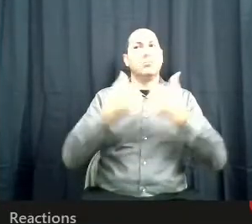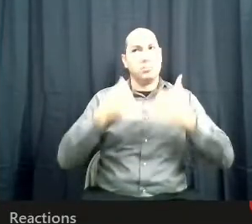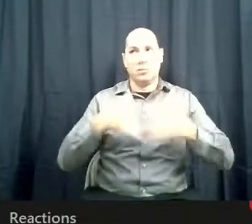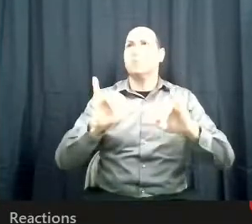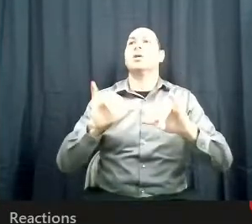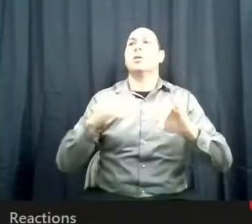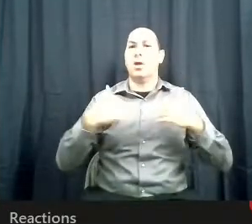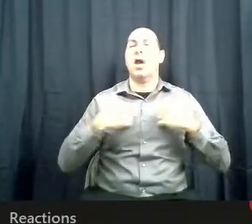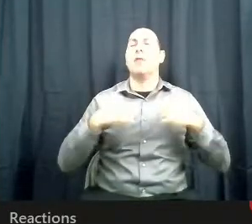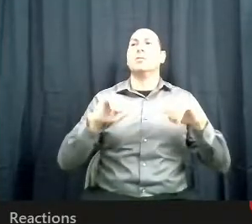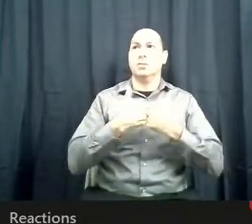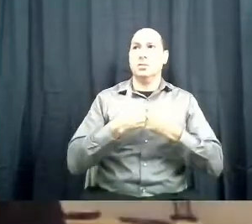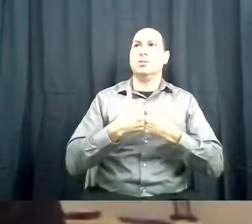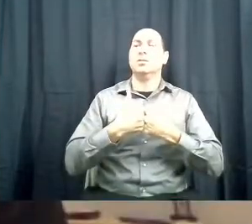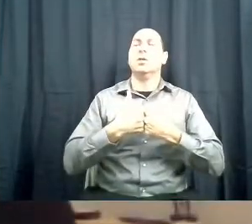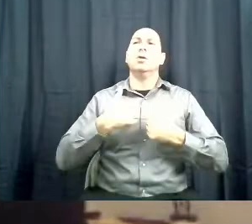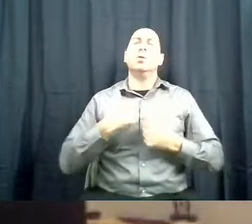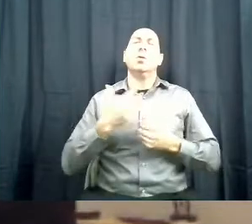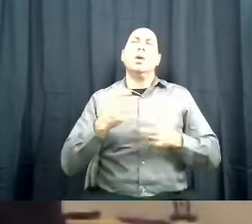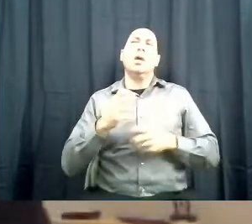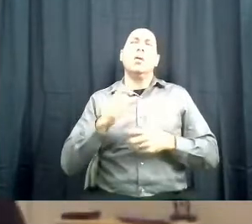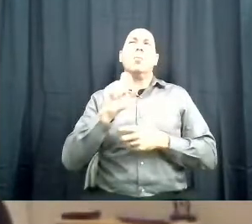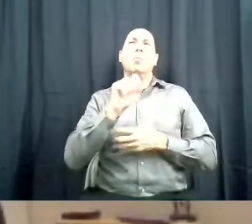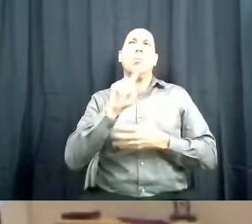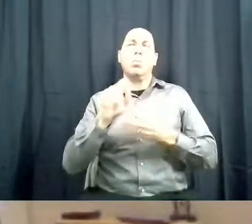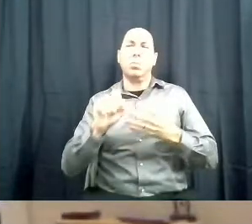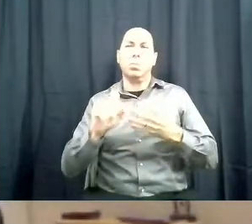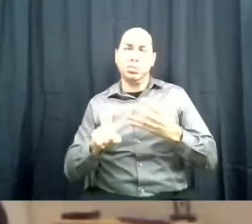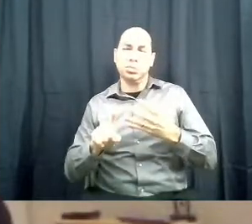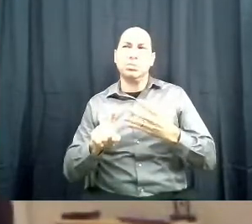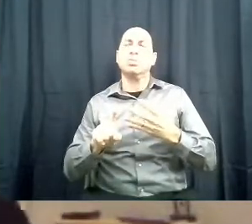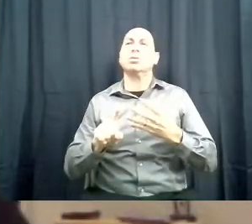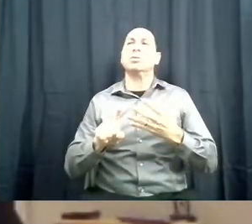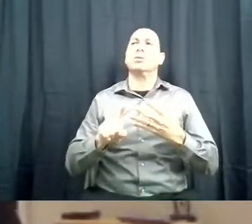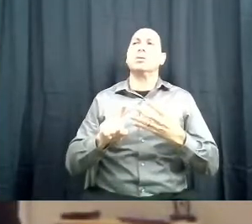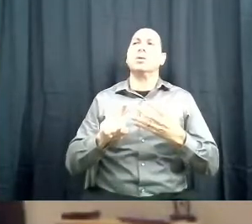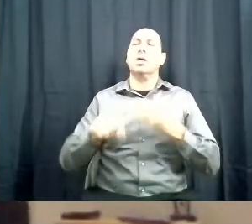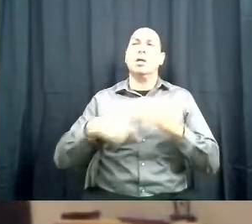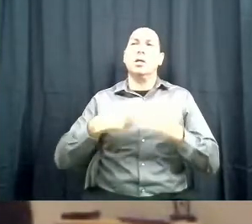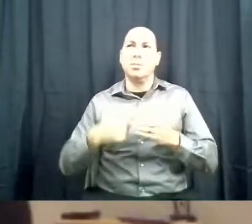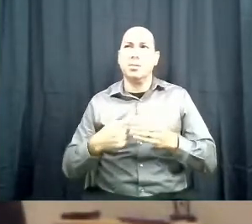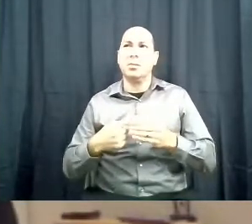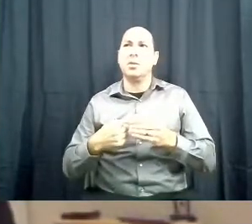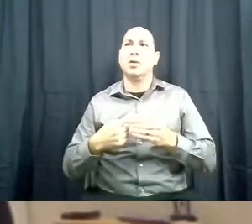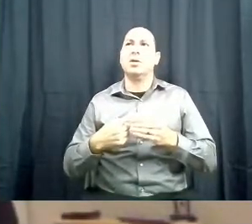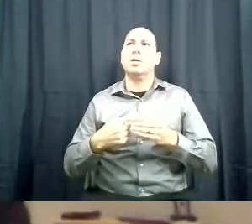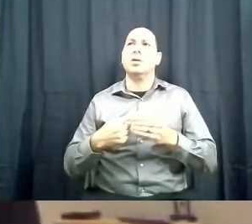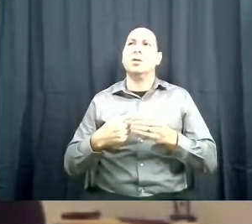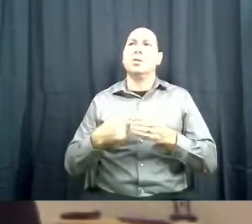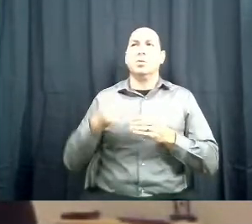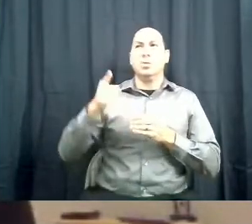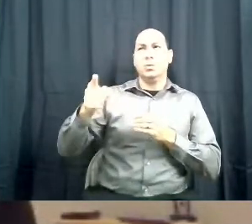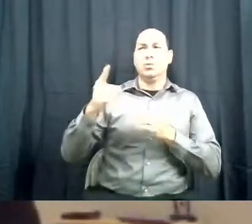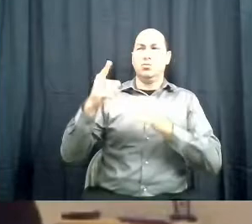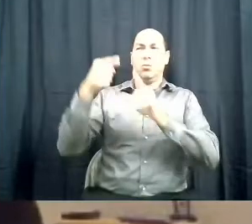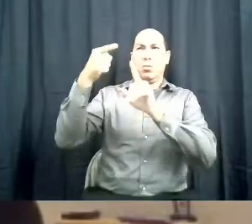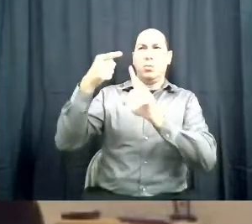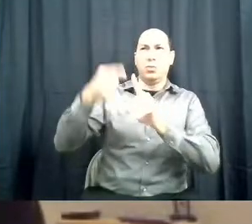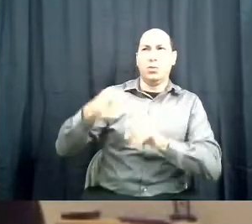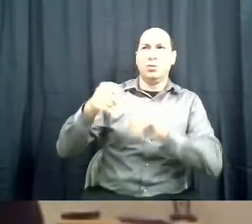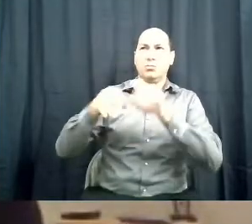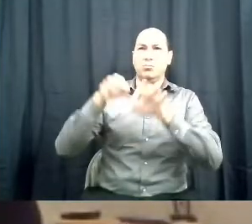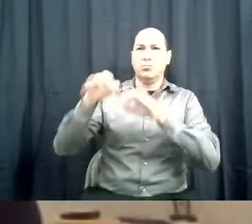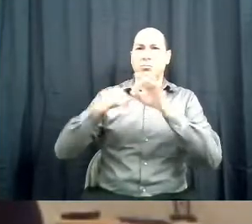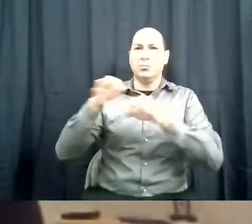ask some questions about some of the points you made in your presentation. I want to zero in on a couple